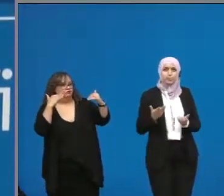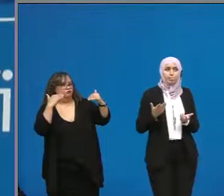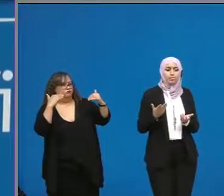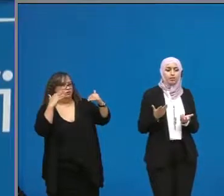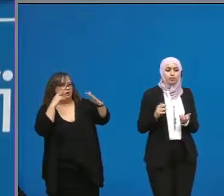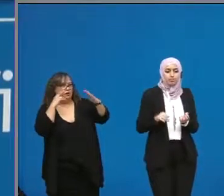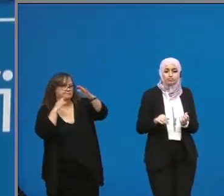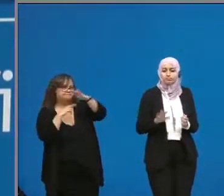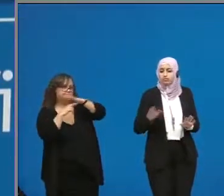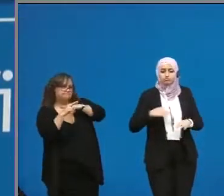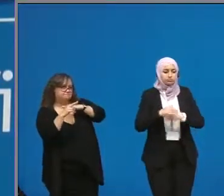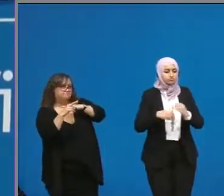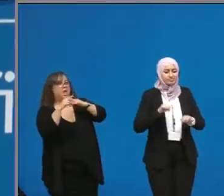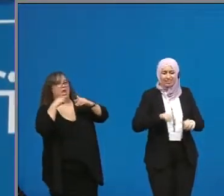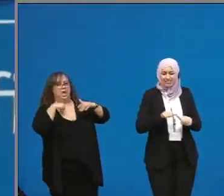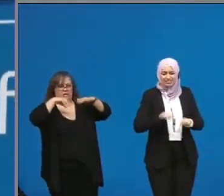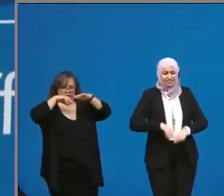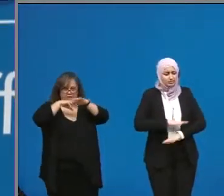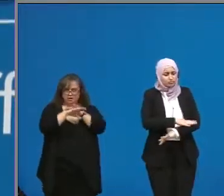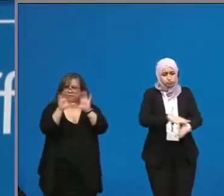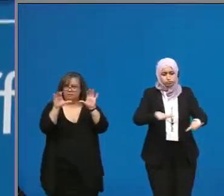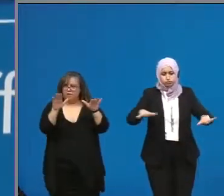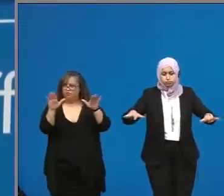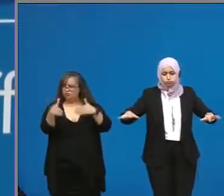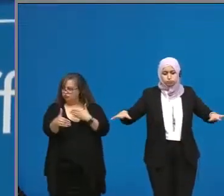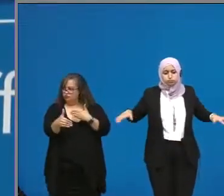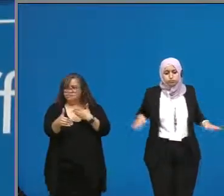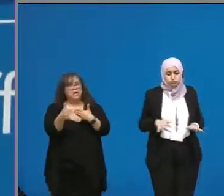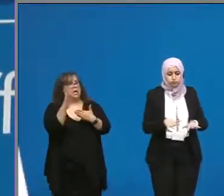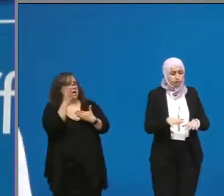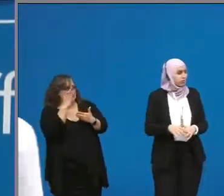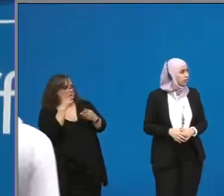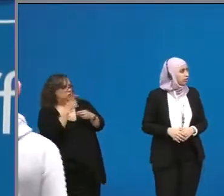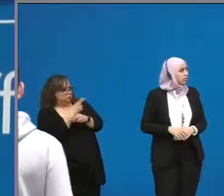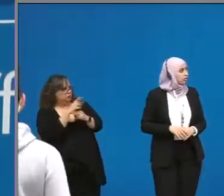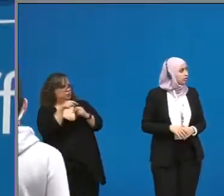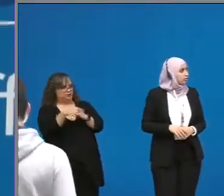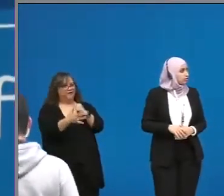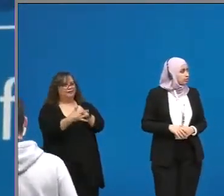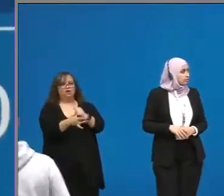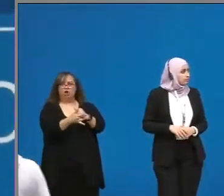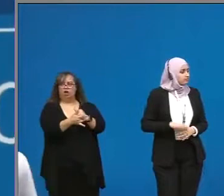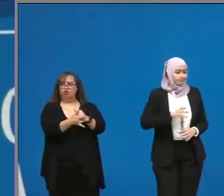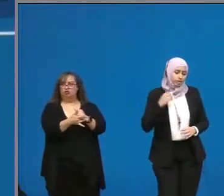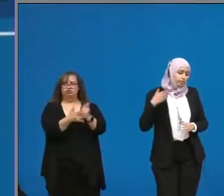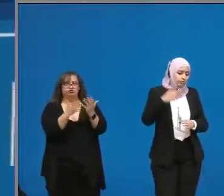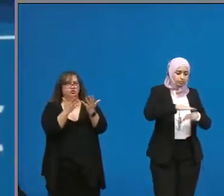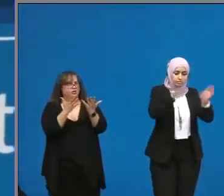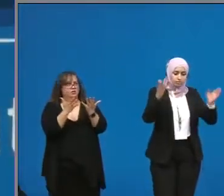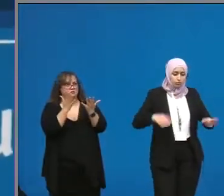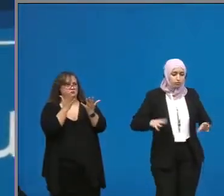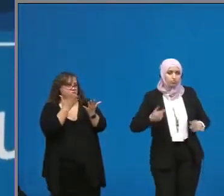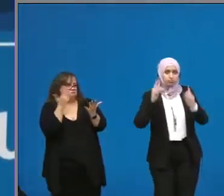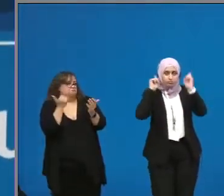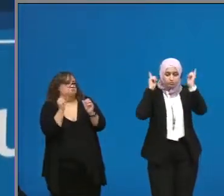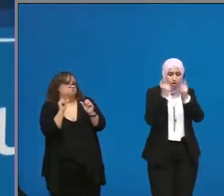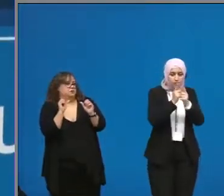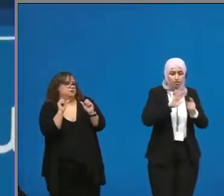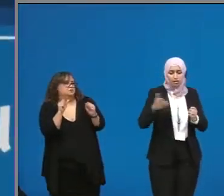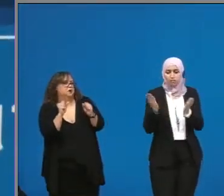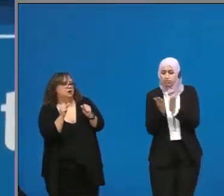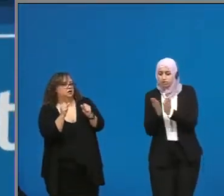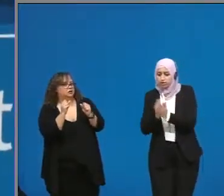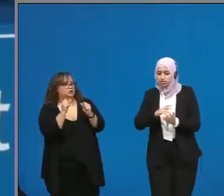when they come to the classroom or the lecture hall that they can use this technology in whatever way helps them out. They may not